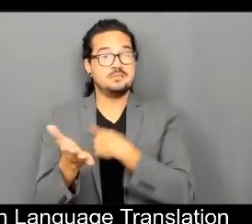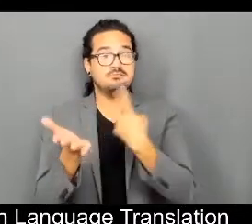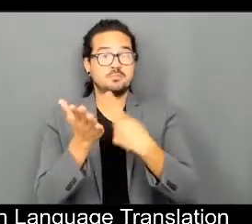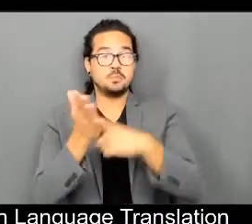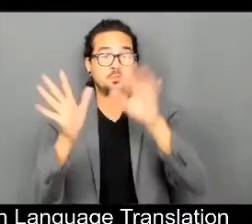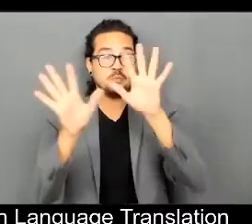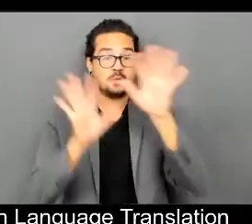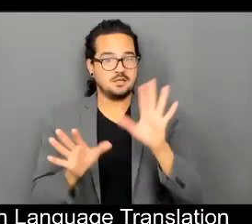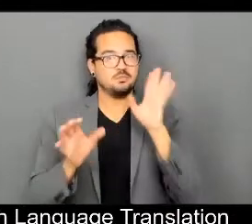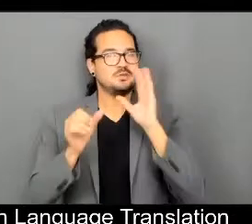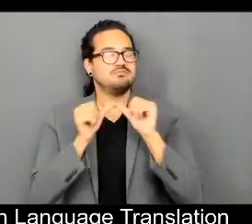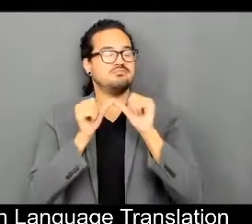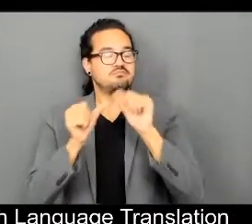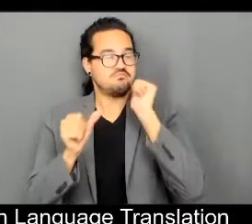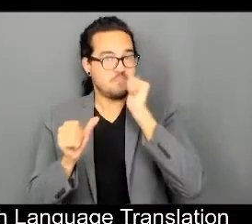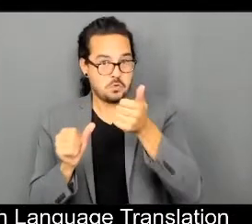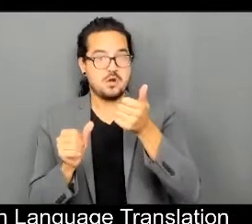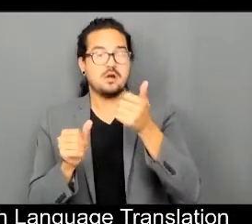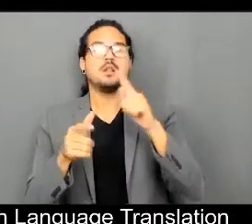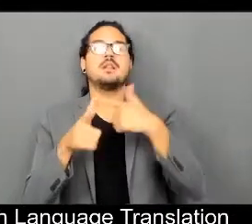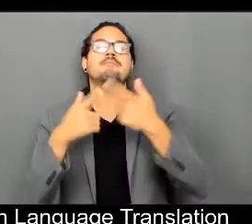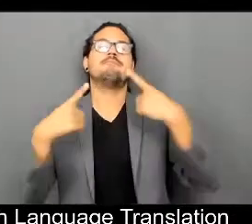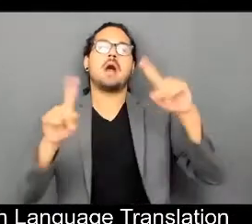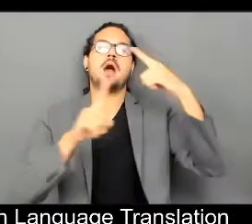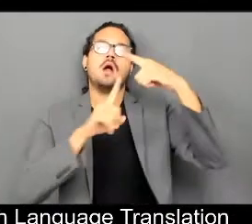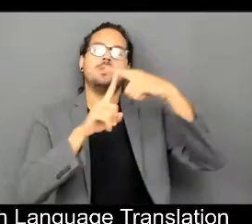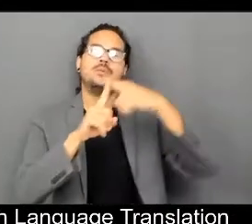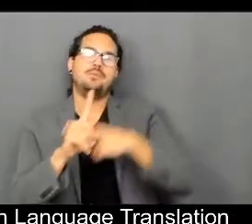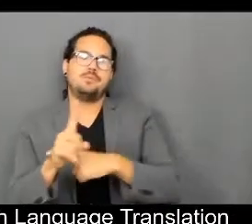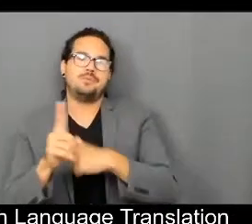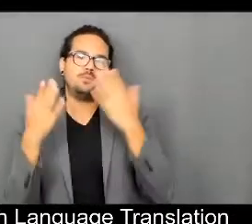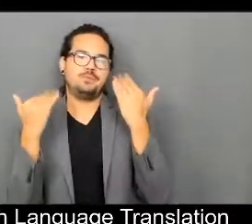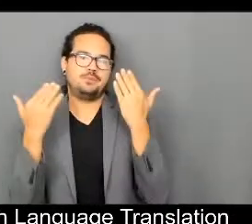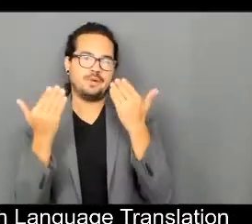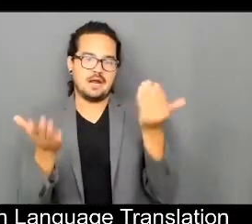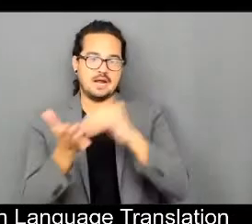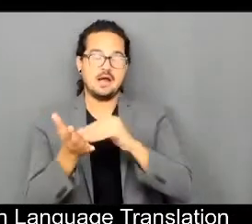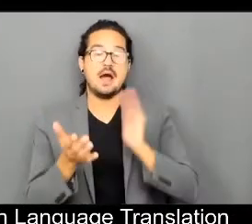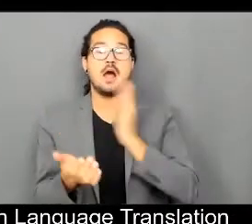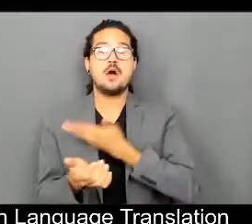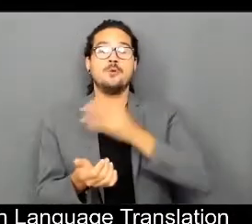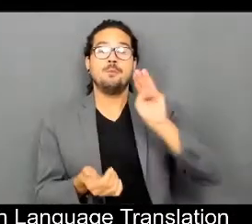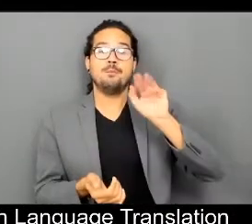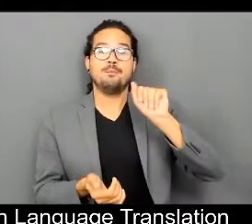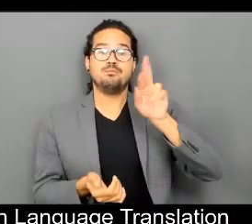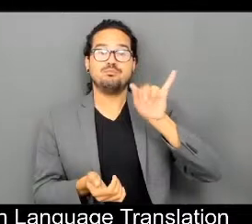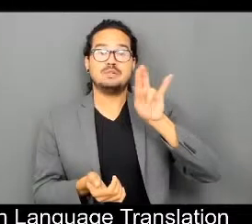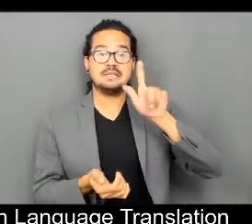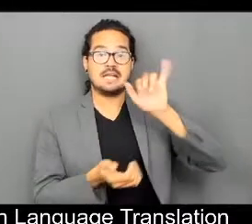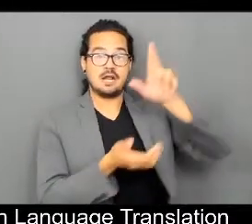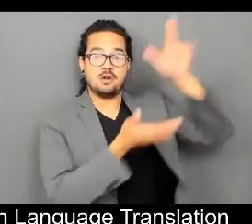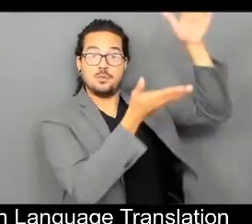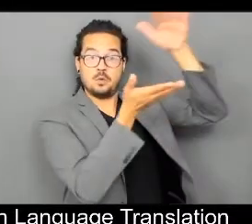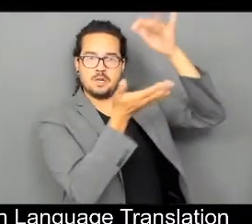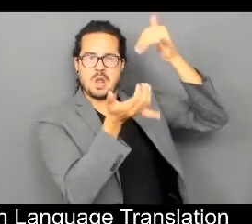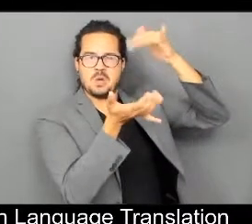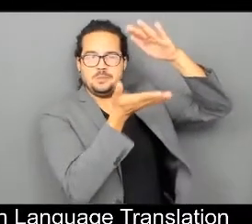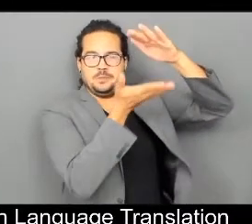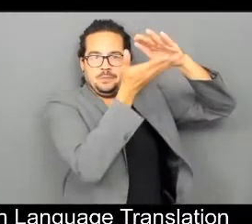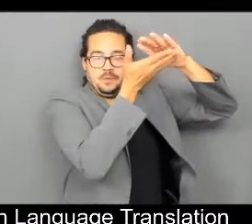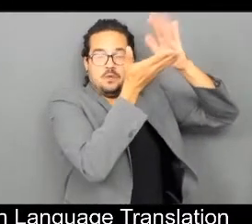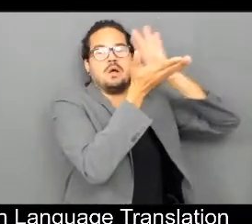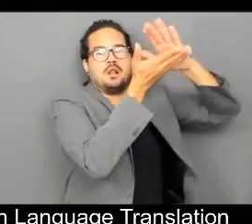cooler trend. That marine layer will thicken up and kind of come back in over the area, bring our temps back down and our H's back